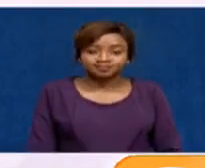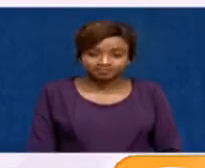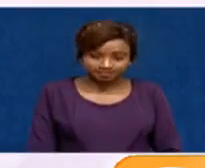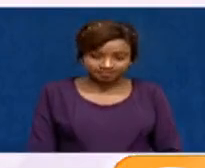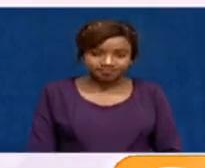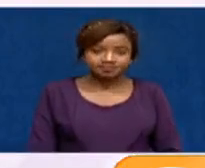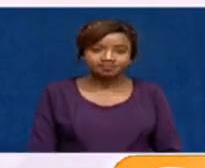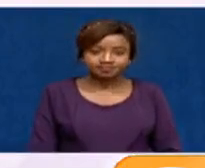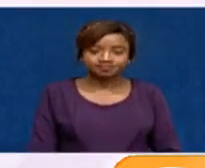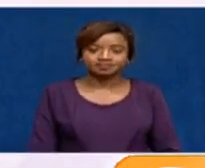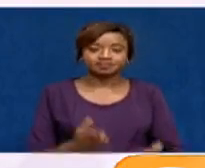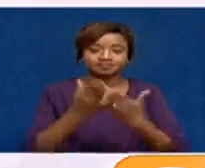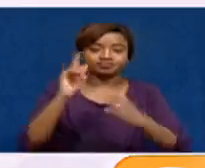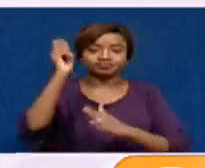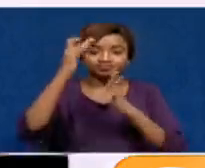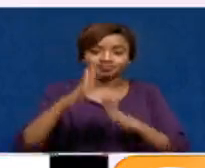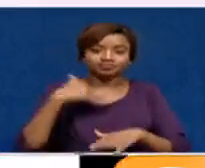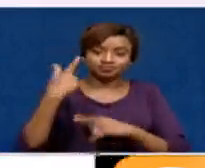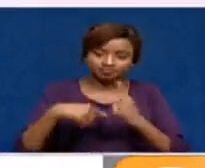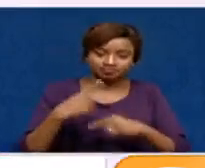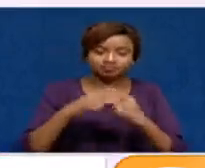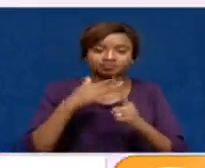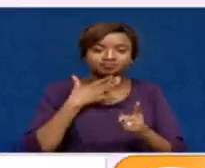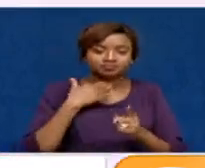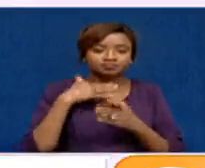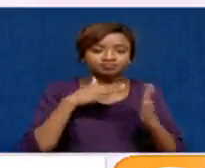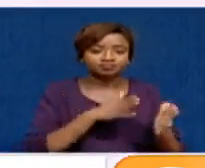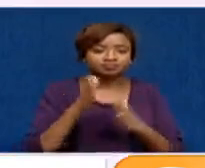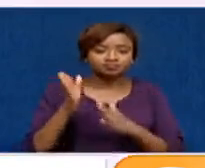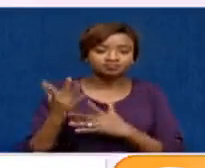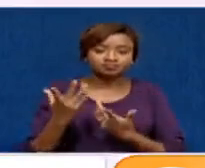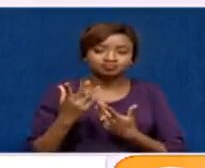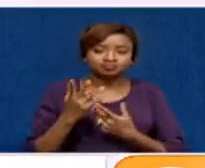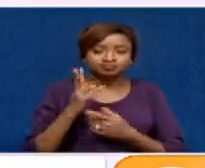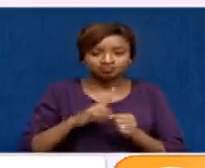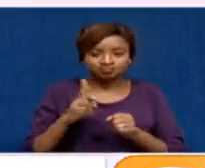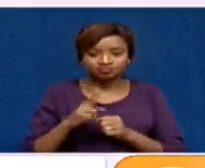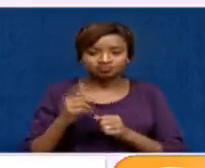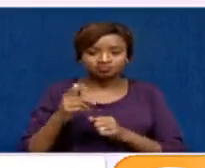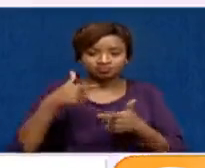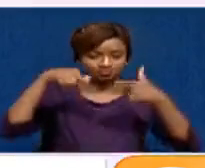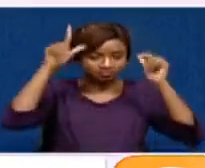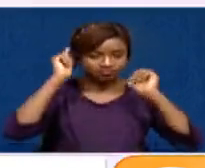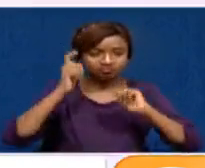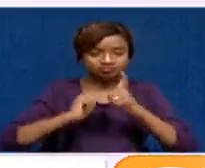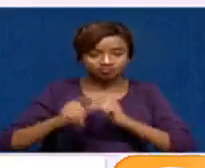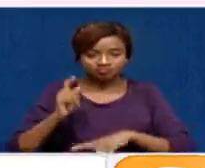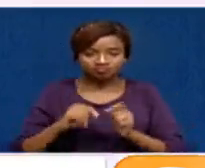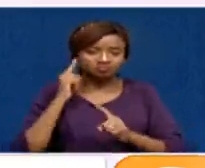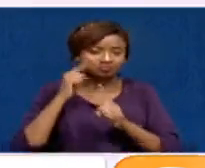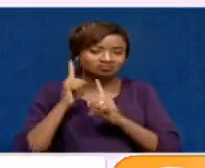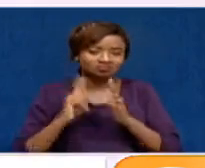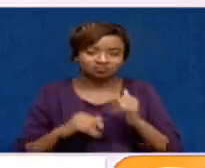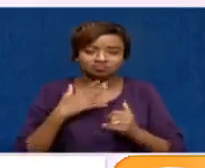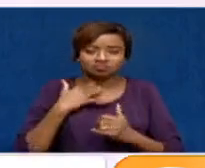Now, Kenyans are increasingly looking for alternatives to regular cow milk, some for health reasons and others out of a simple